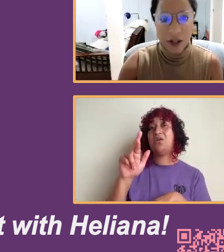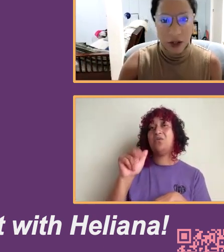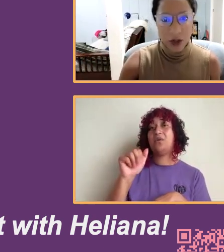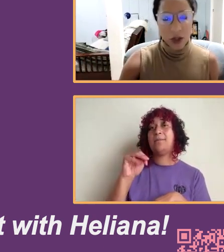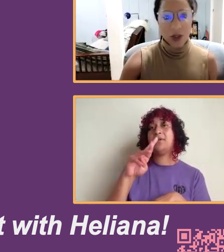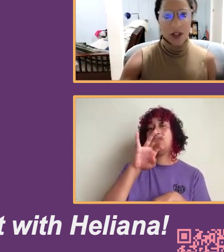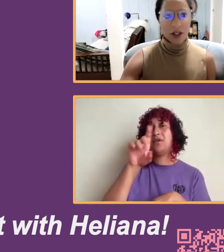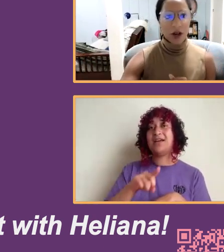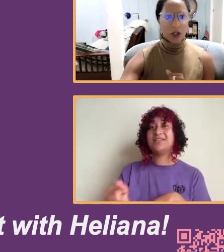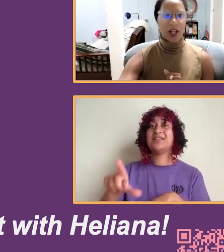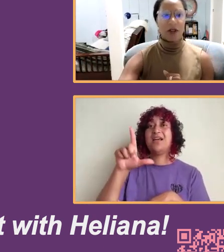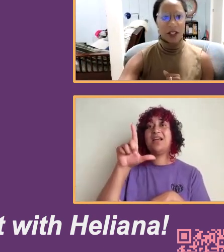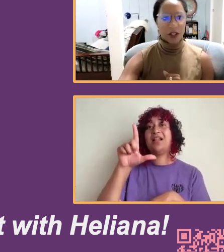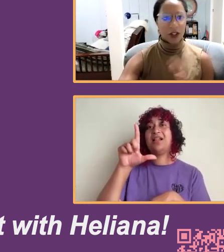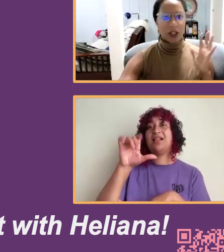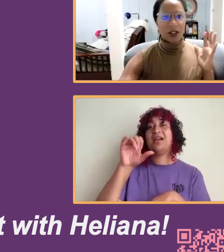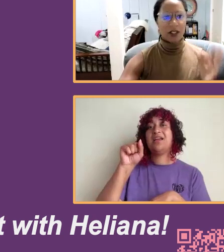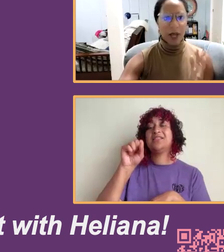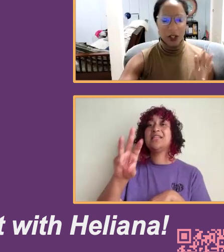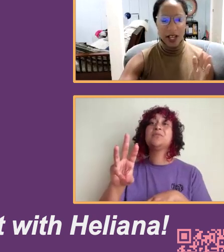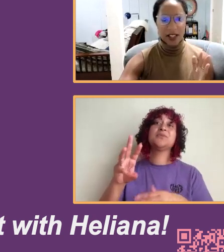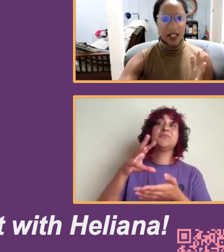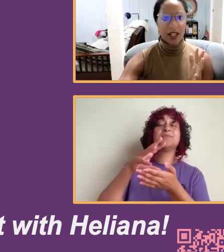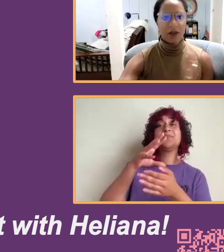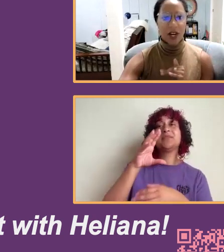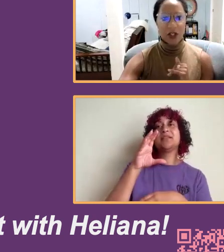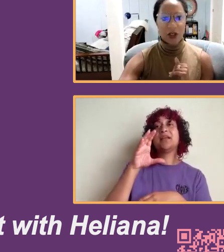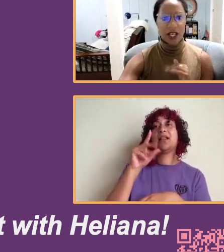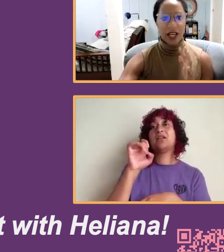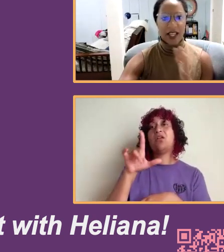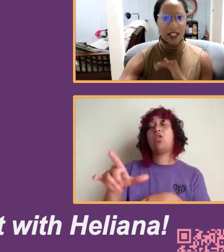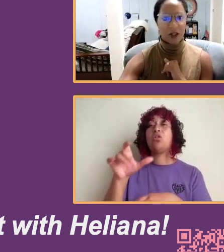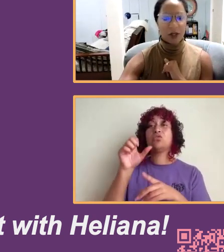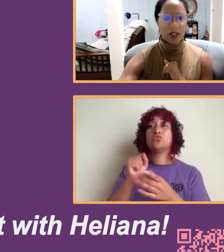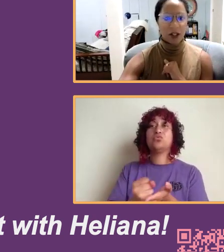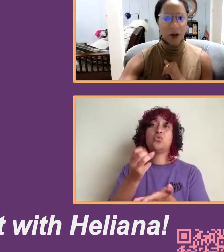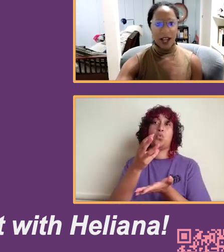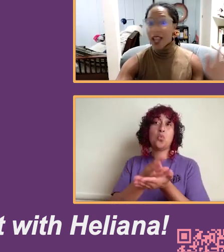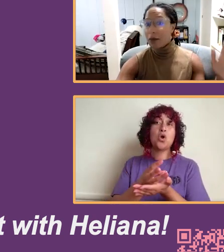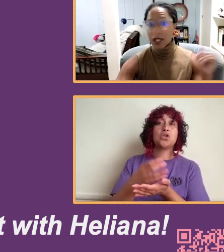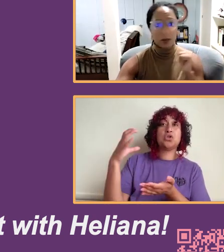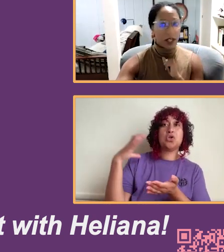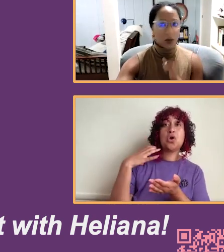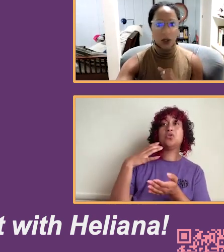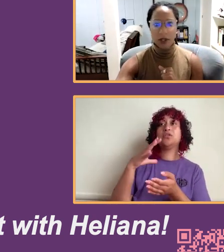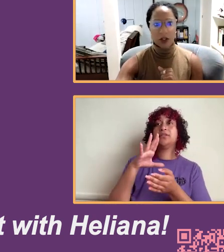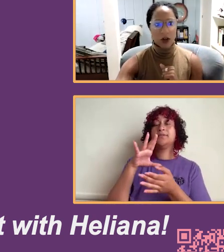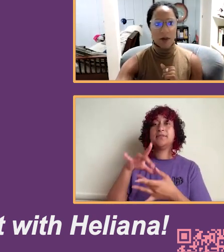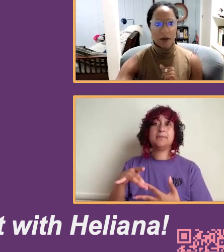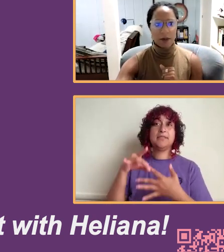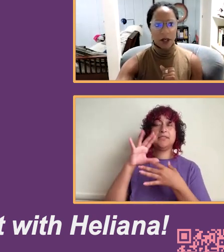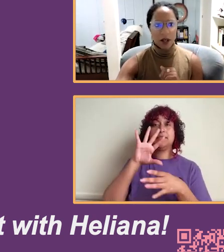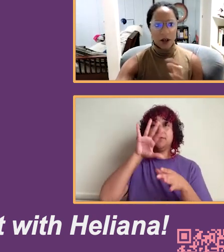LISW, is a clinical social worker, coach, and researcher specializing in racial and anti-LGBTQIA++